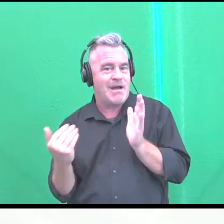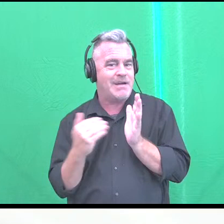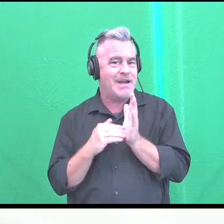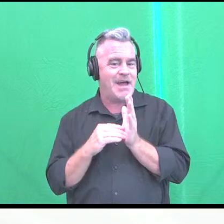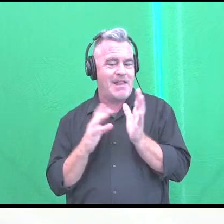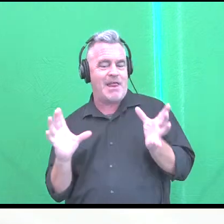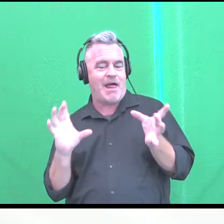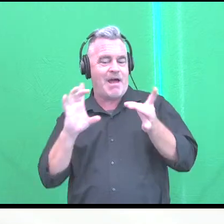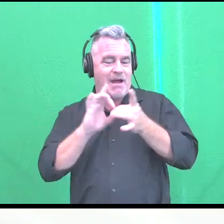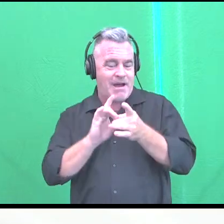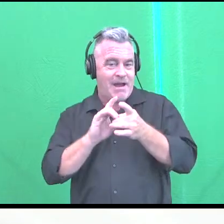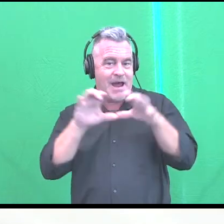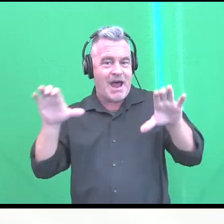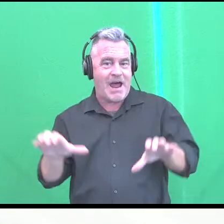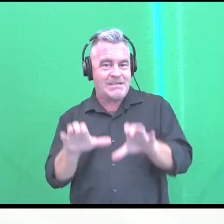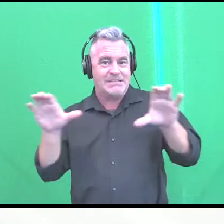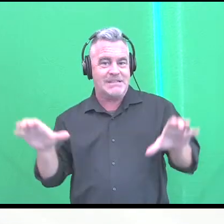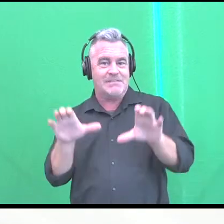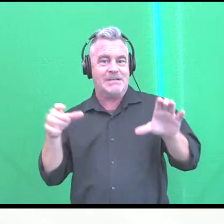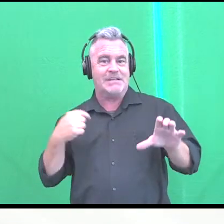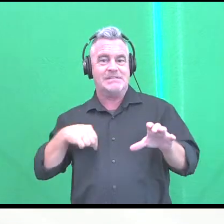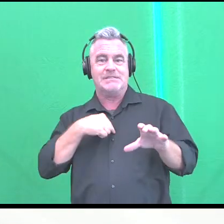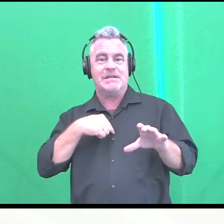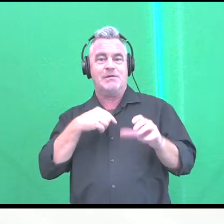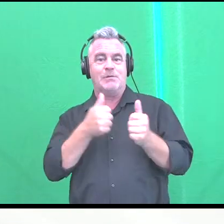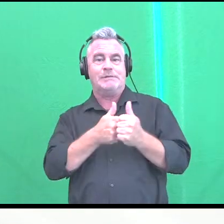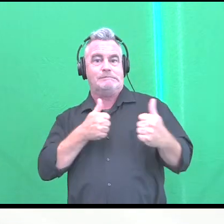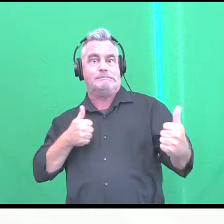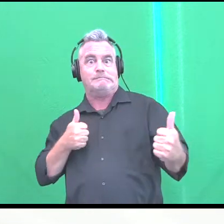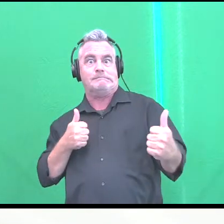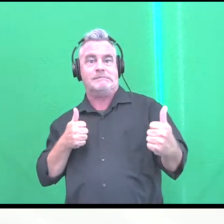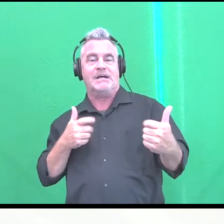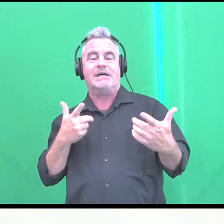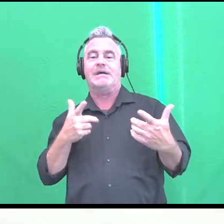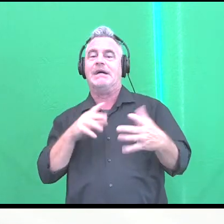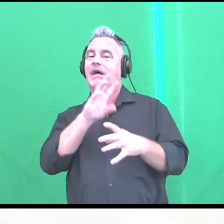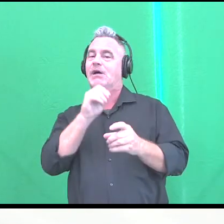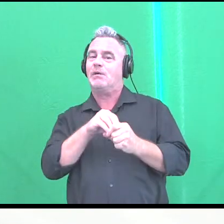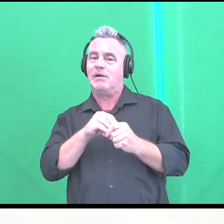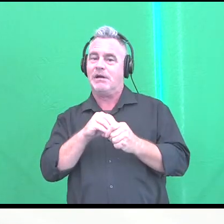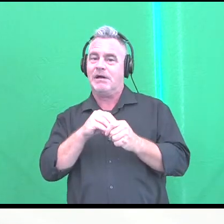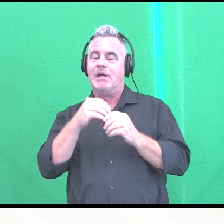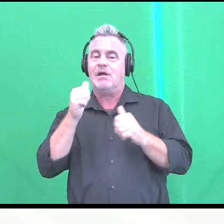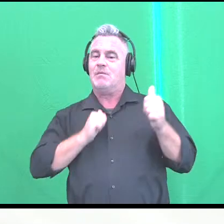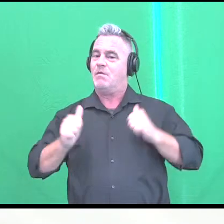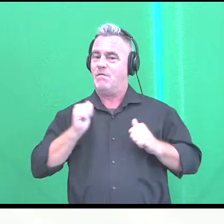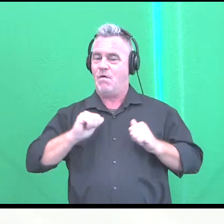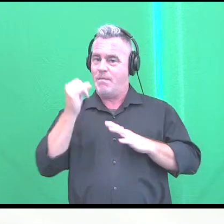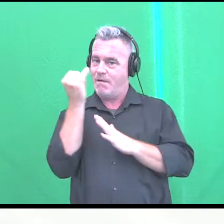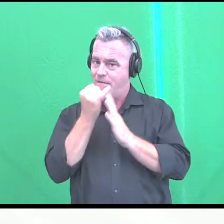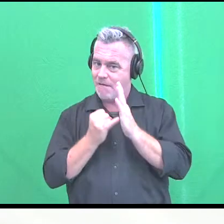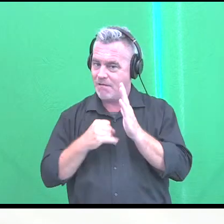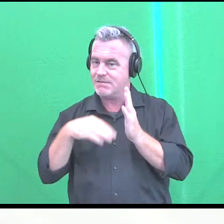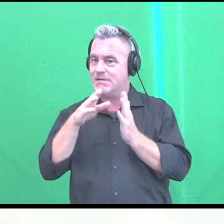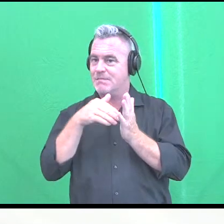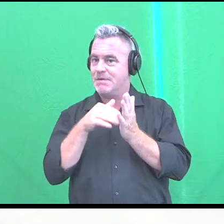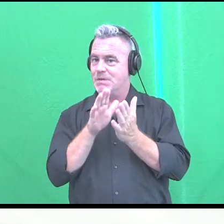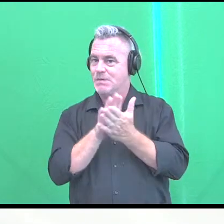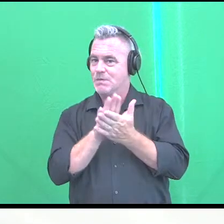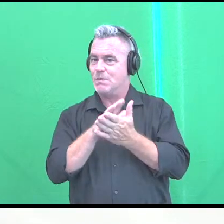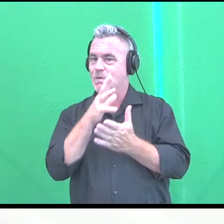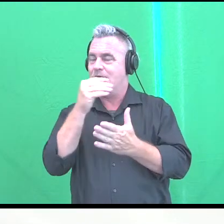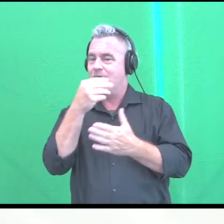activities that we have spent so much time away from, including our performing arts programs in our middle schools and high